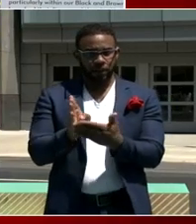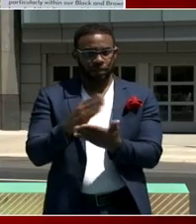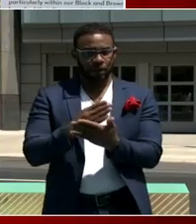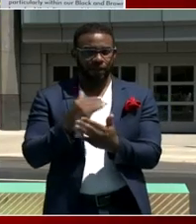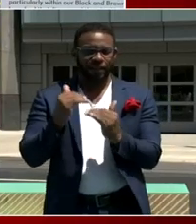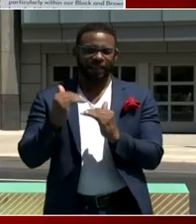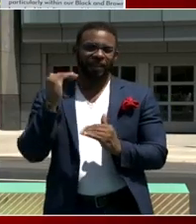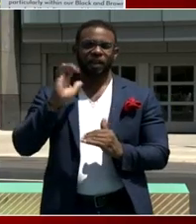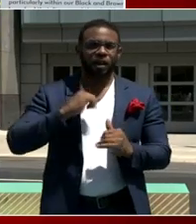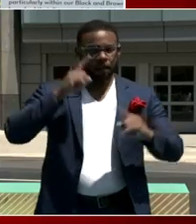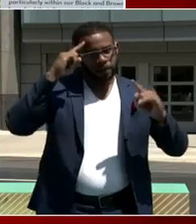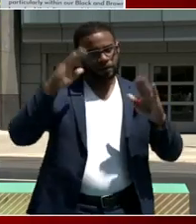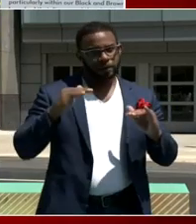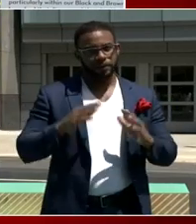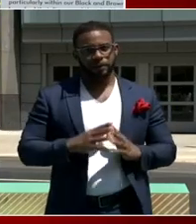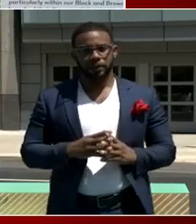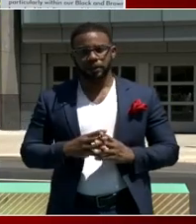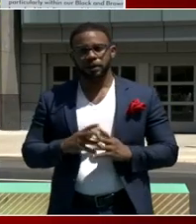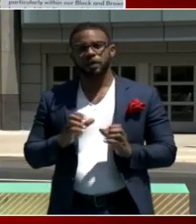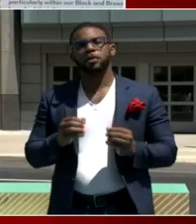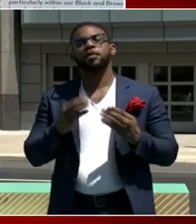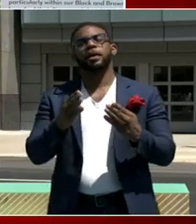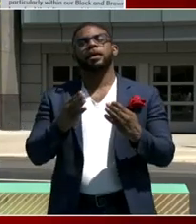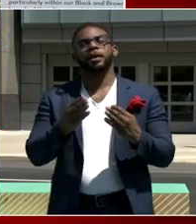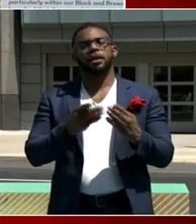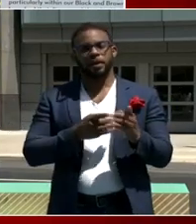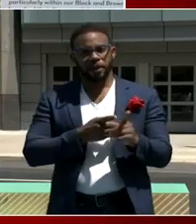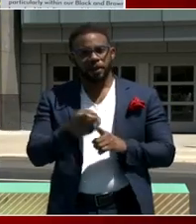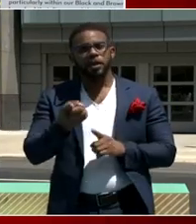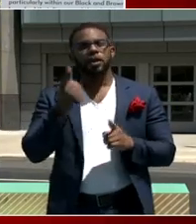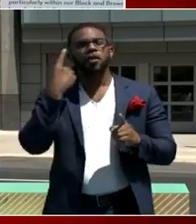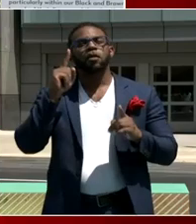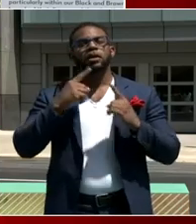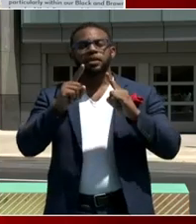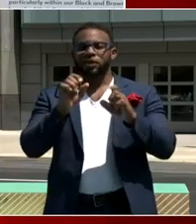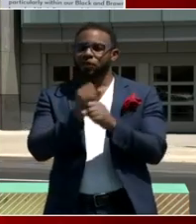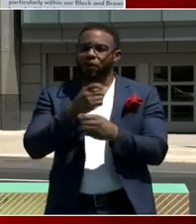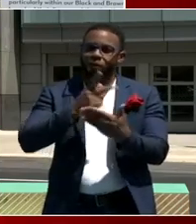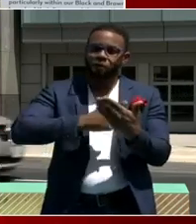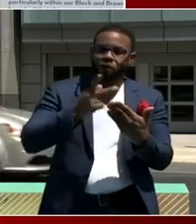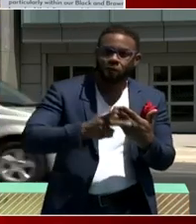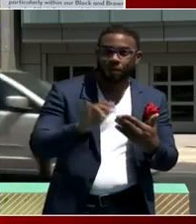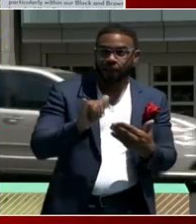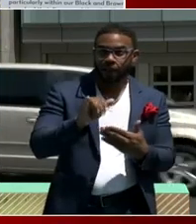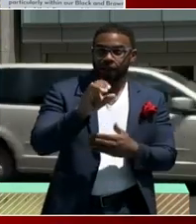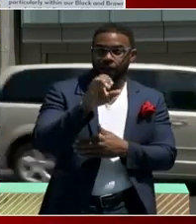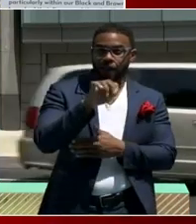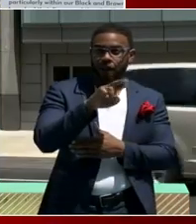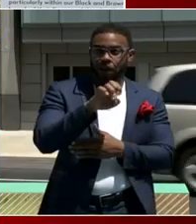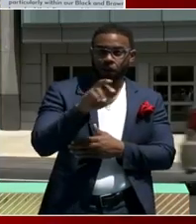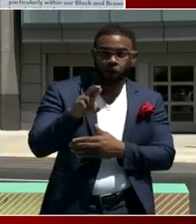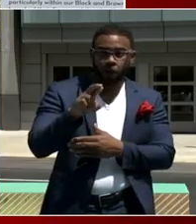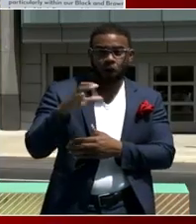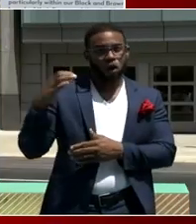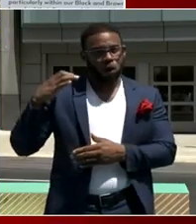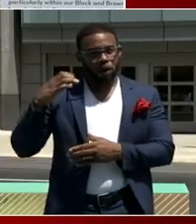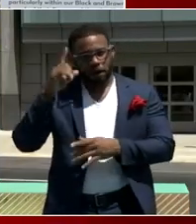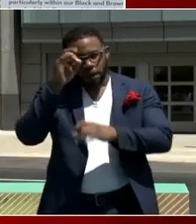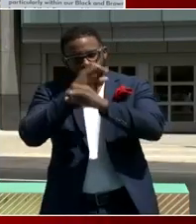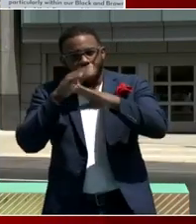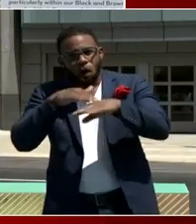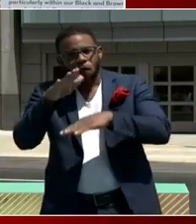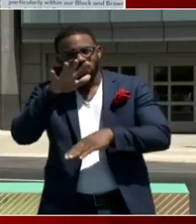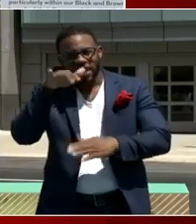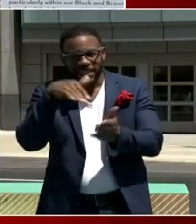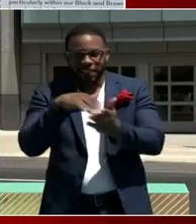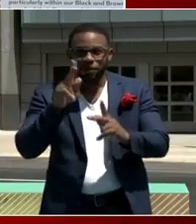has exceeded our expectations in providing the means for success, creating programs like career coaches. Imagine over